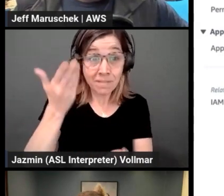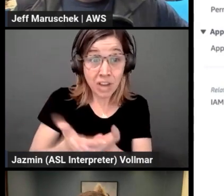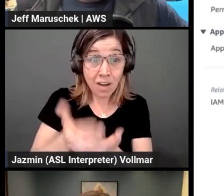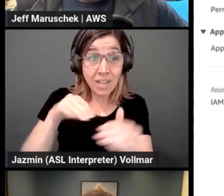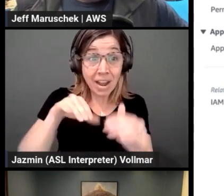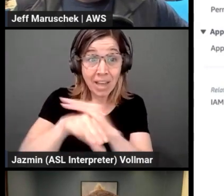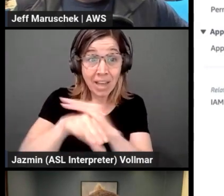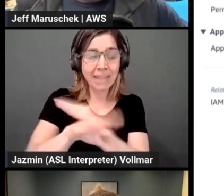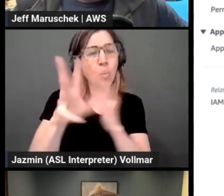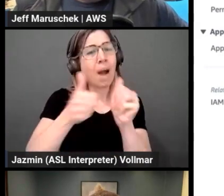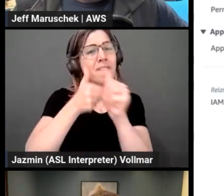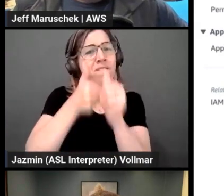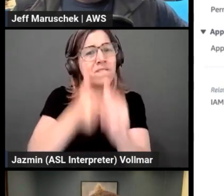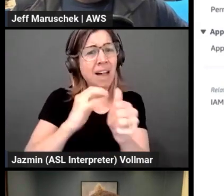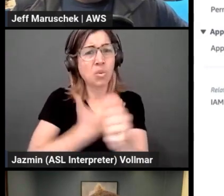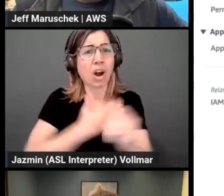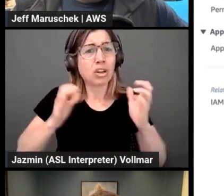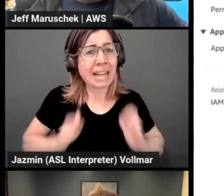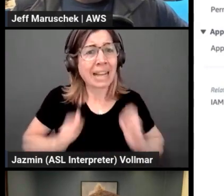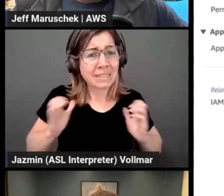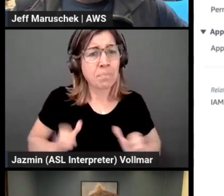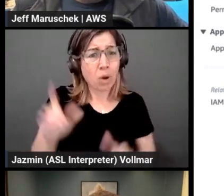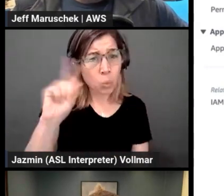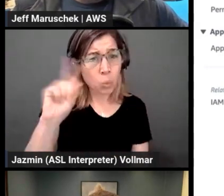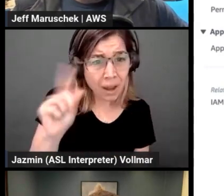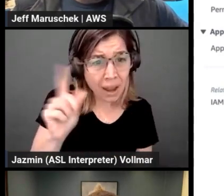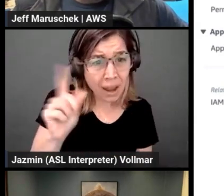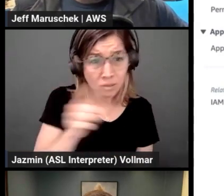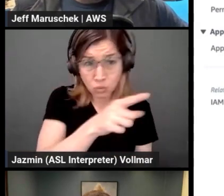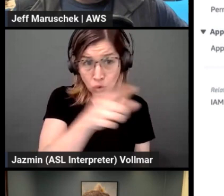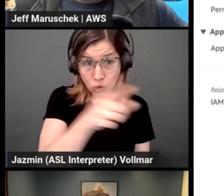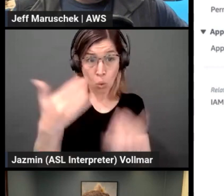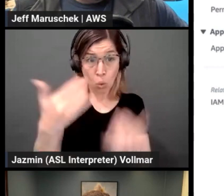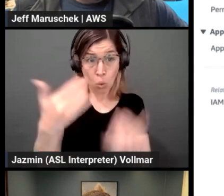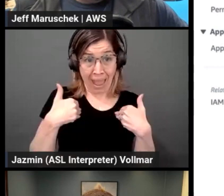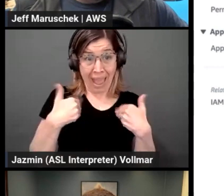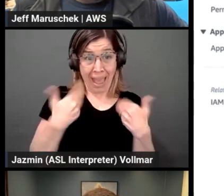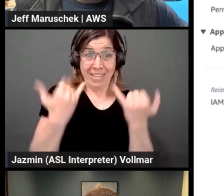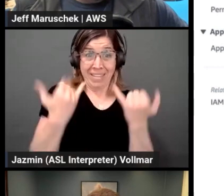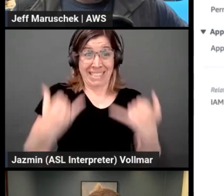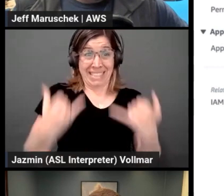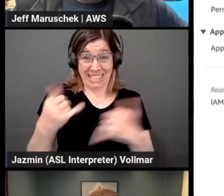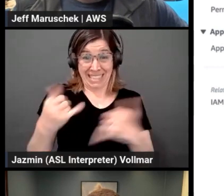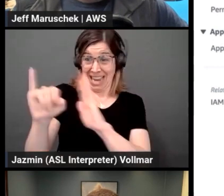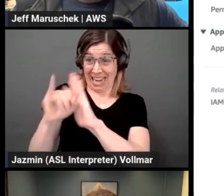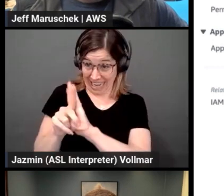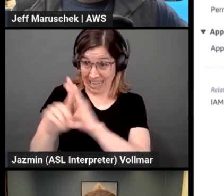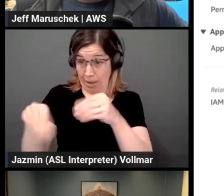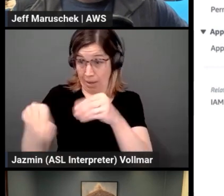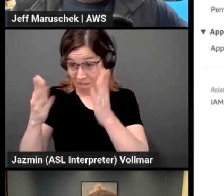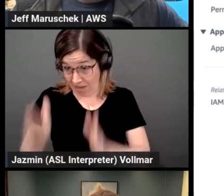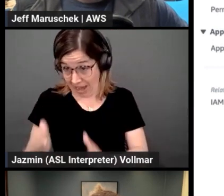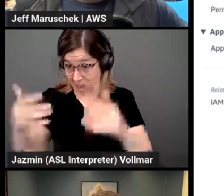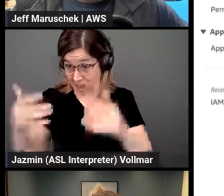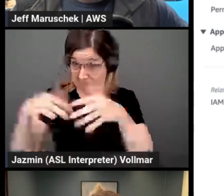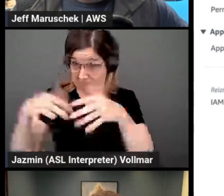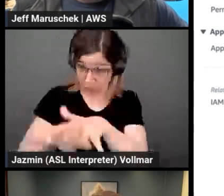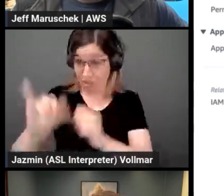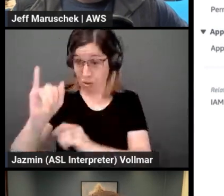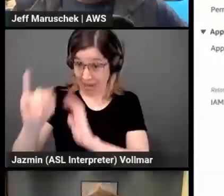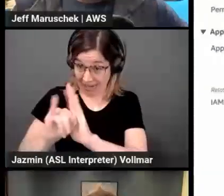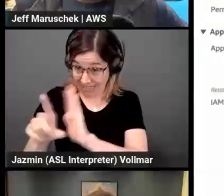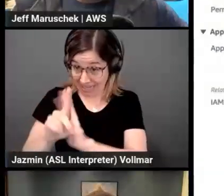customers are. So if you currently have an existing identity provider that integrates into Identity Center as a third party or